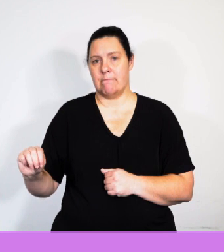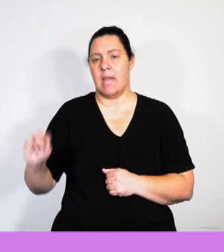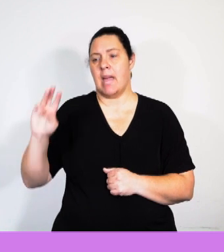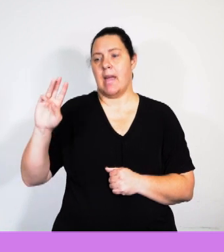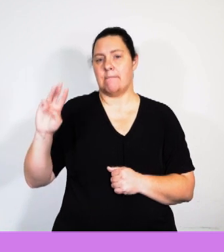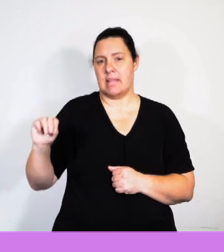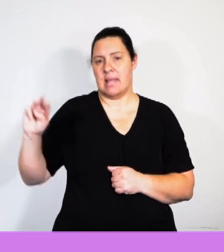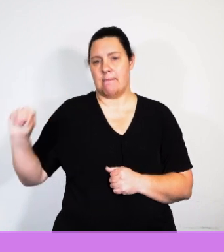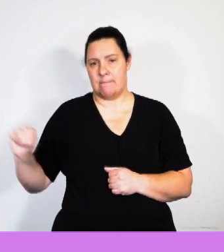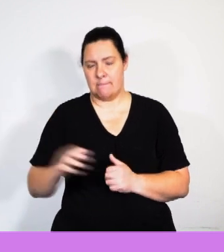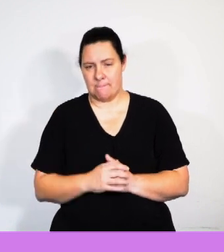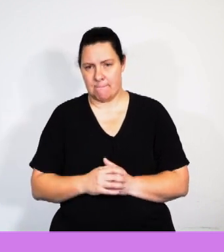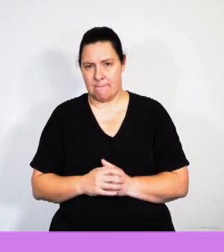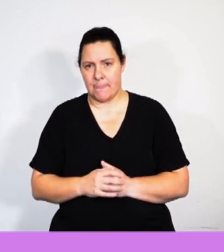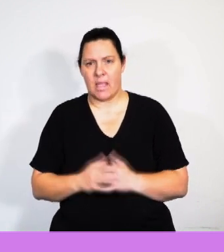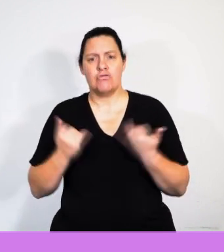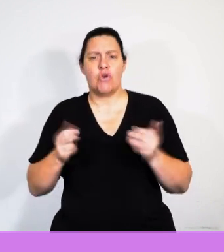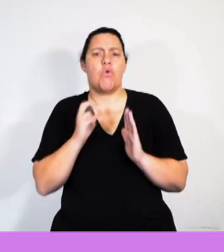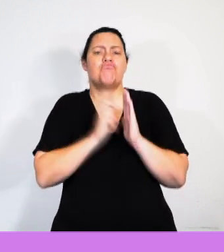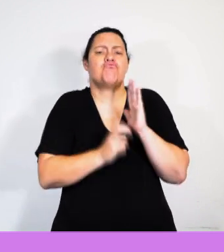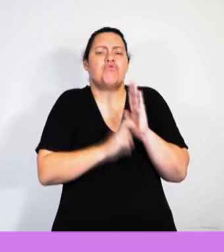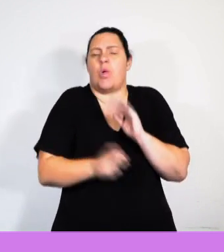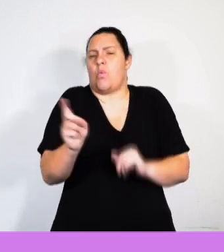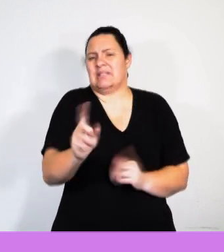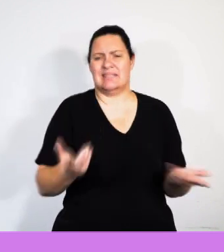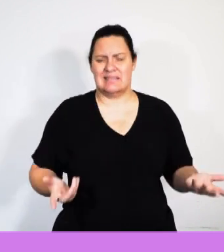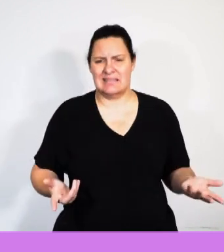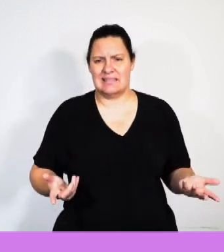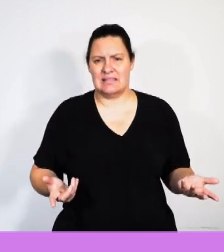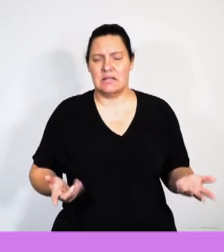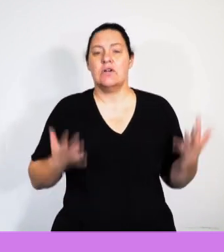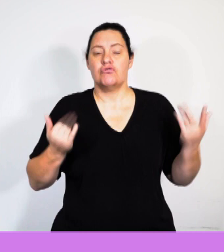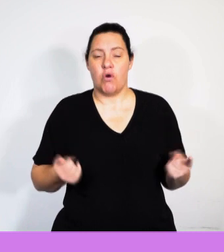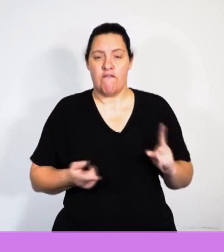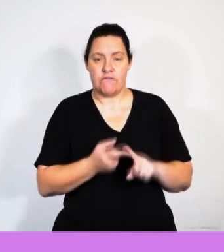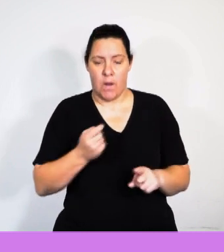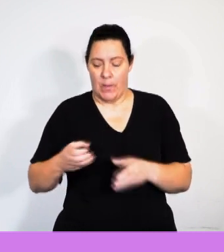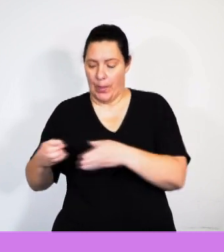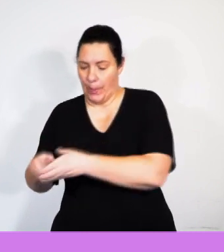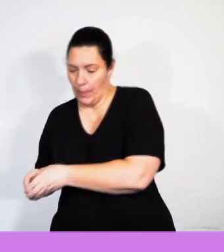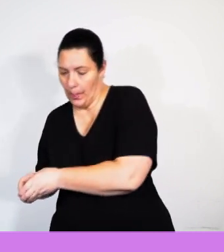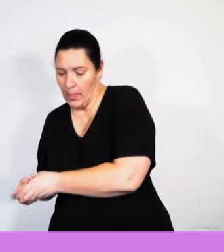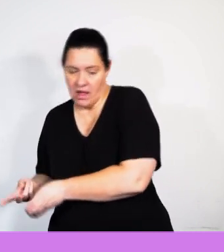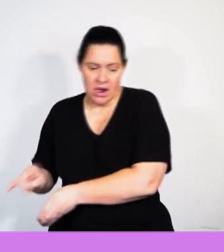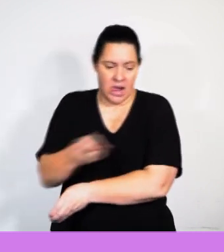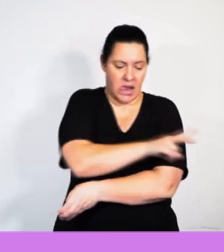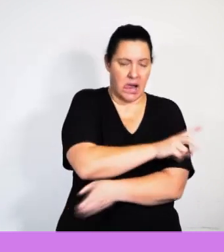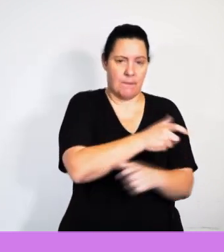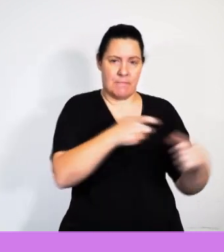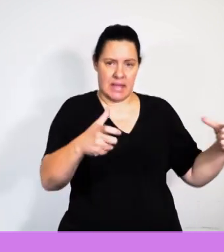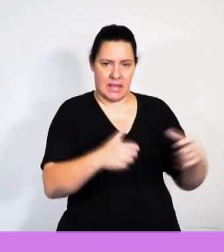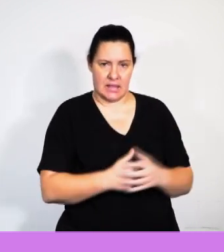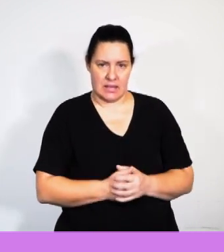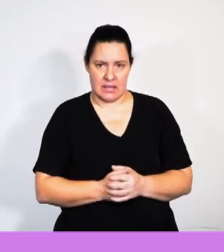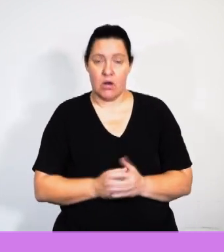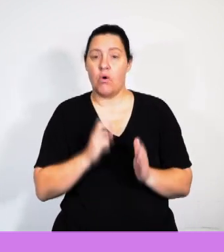indicate millimeters. Now what is the rule? The rule is when you move from smaller units going to bigger